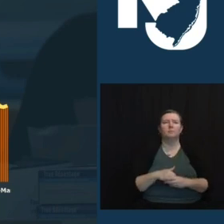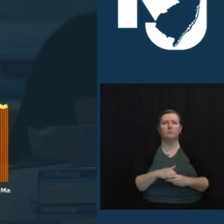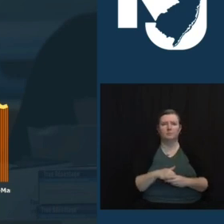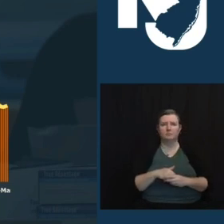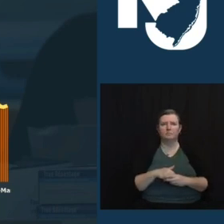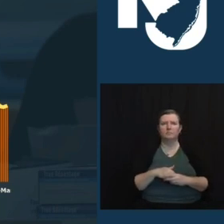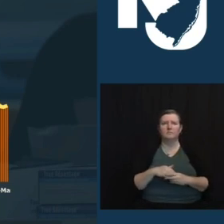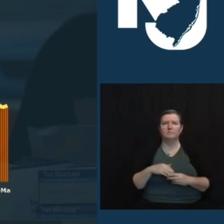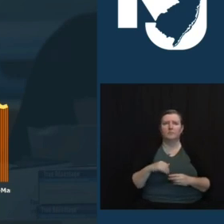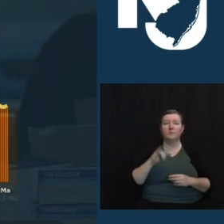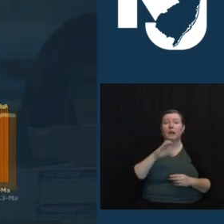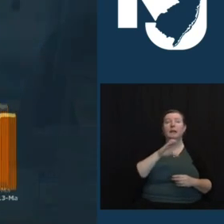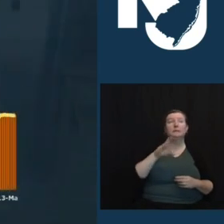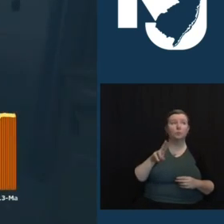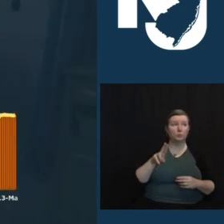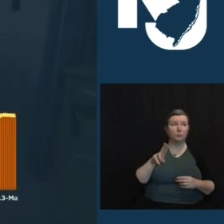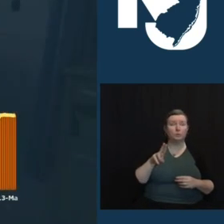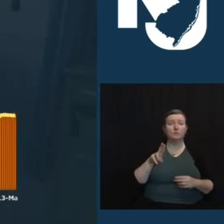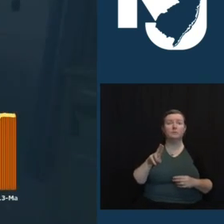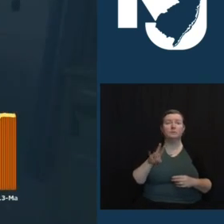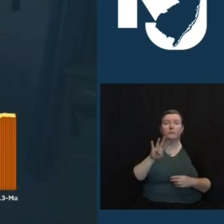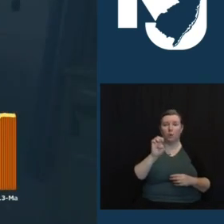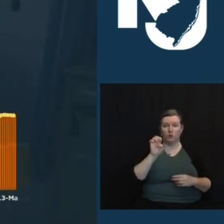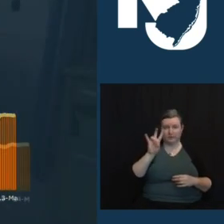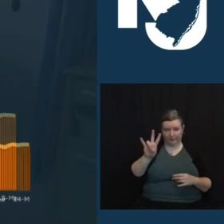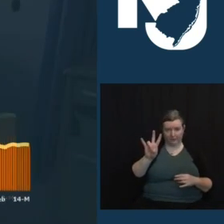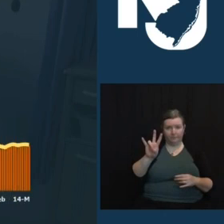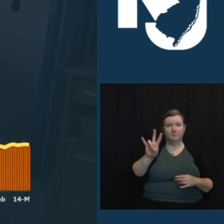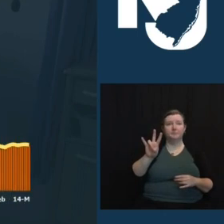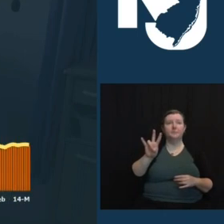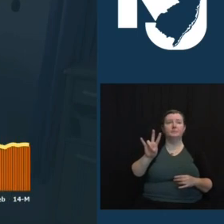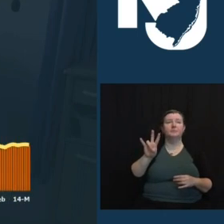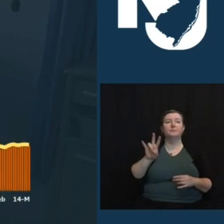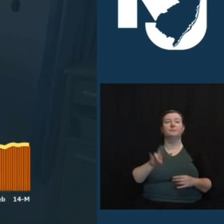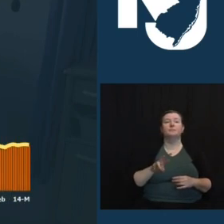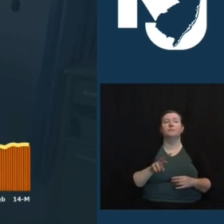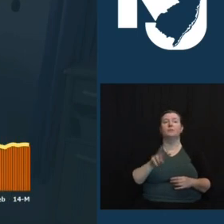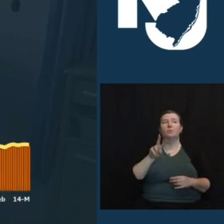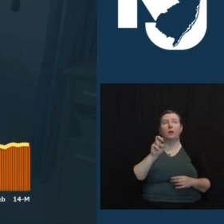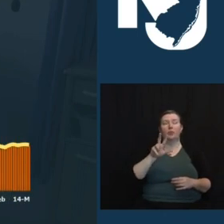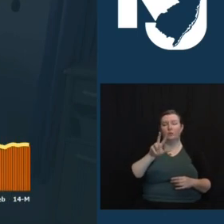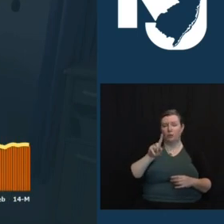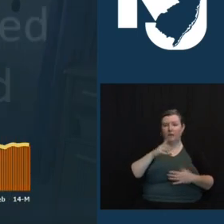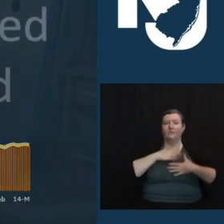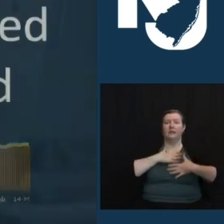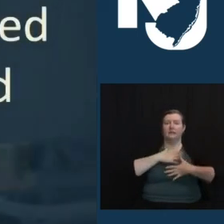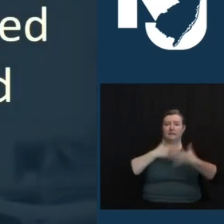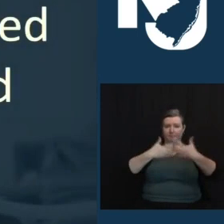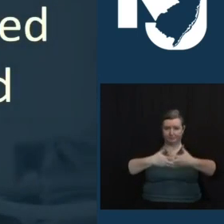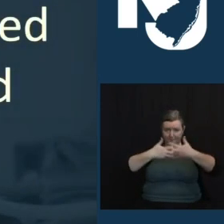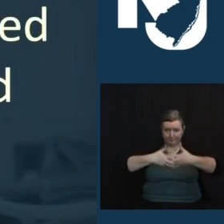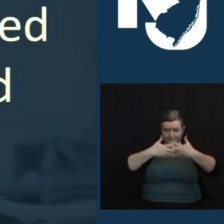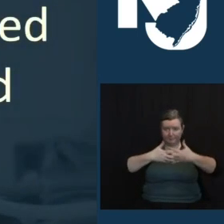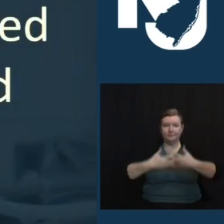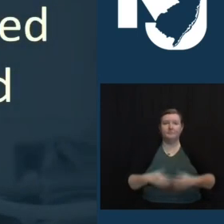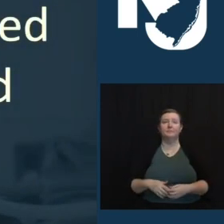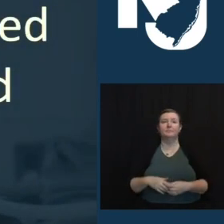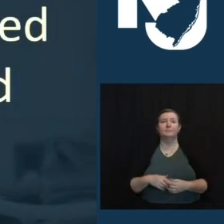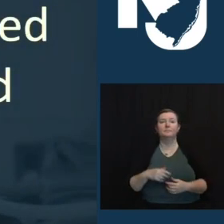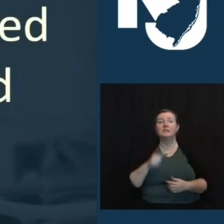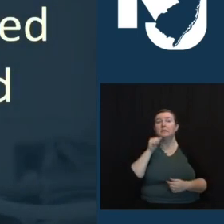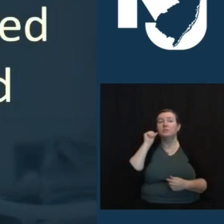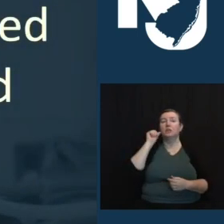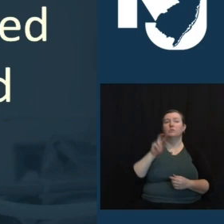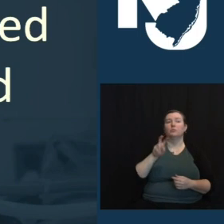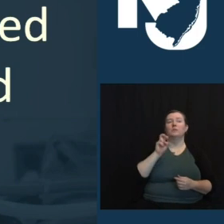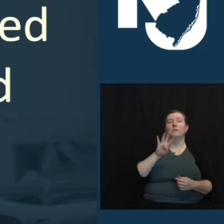ICU population 407, 231 ventilators in use. Throughout the day yesterday, 246